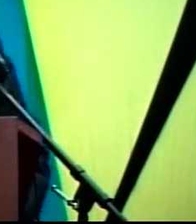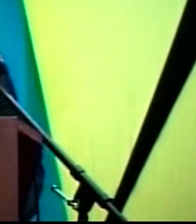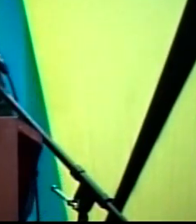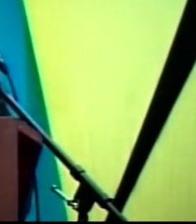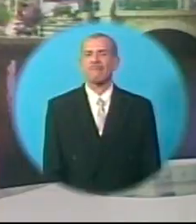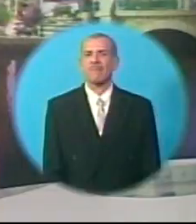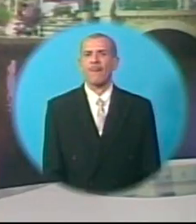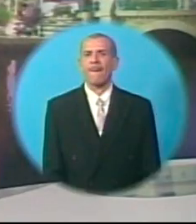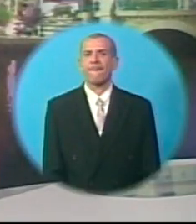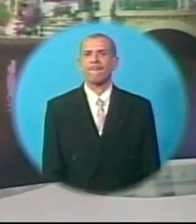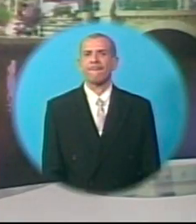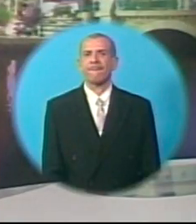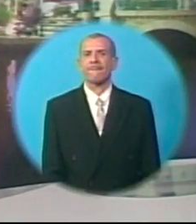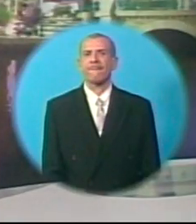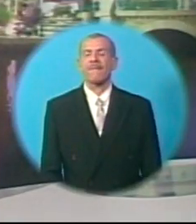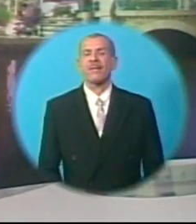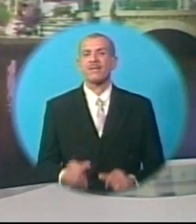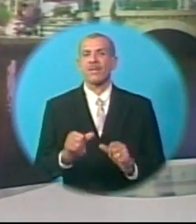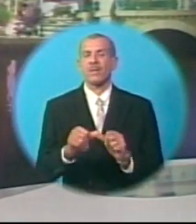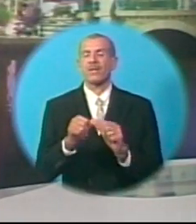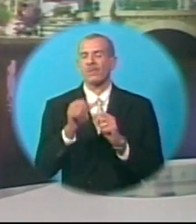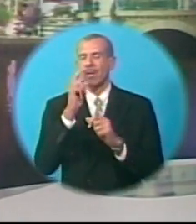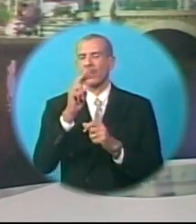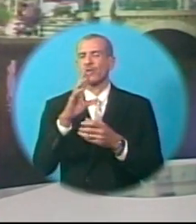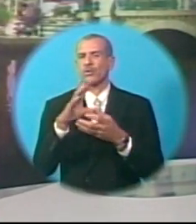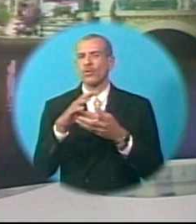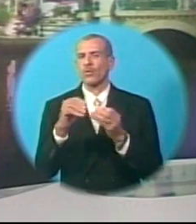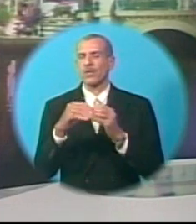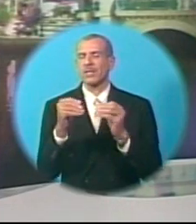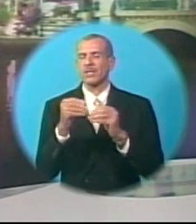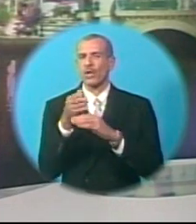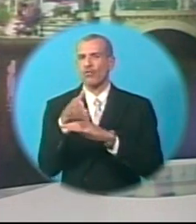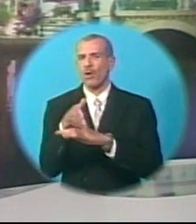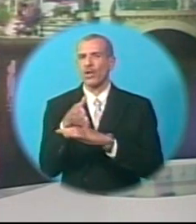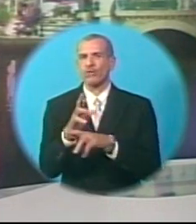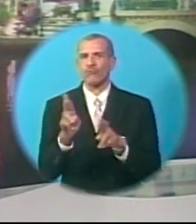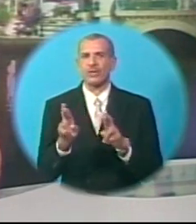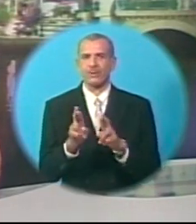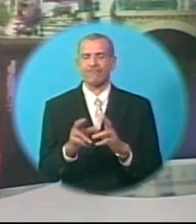Well, stay with us. We'll take a look at stories from across the region when we return.